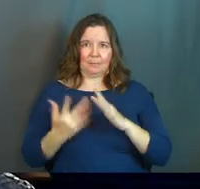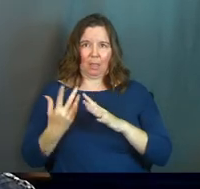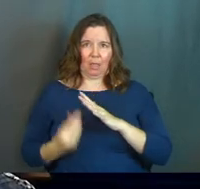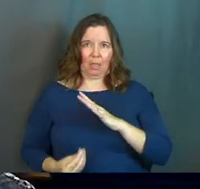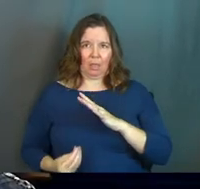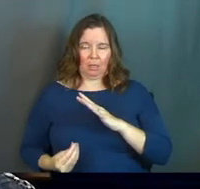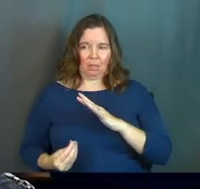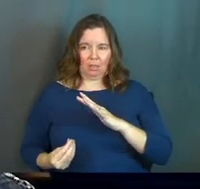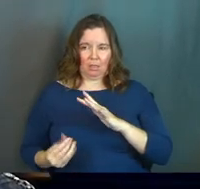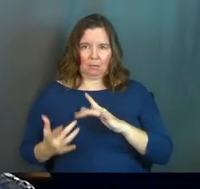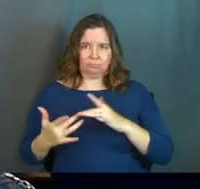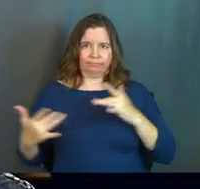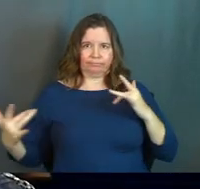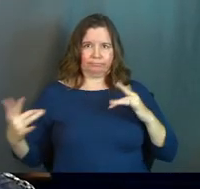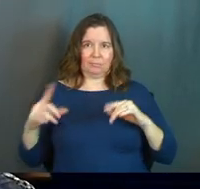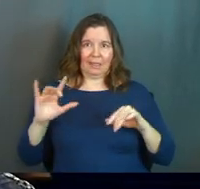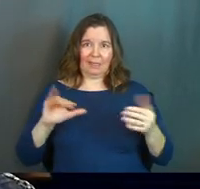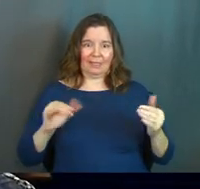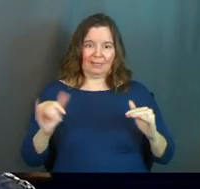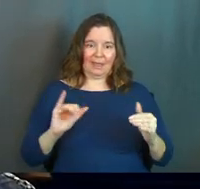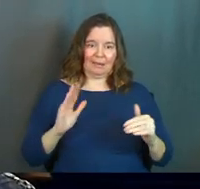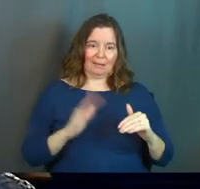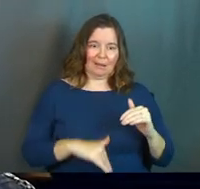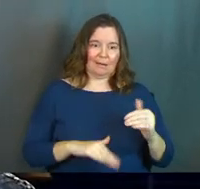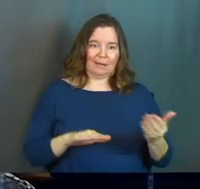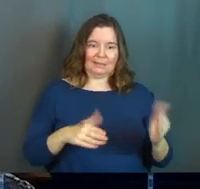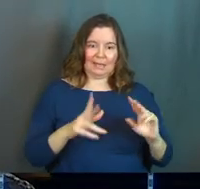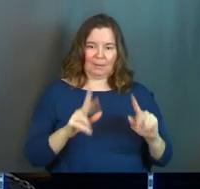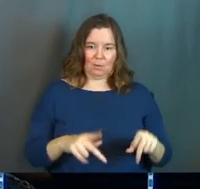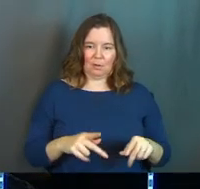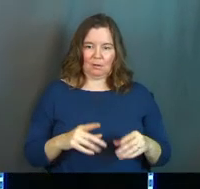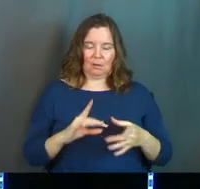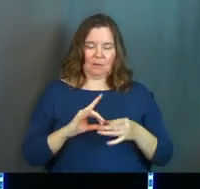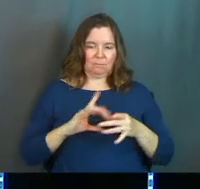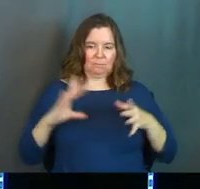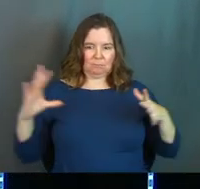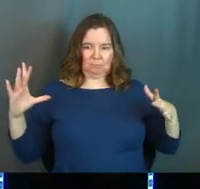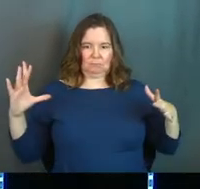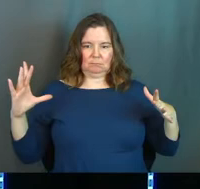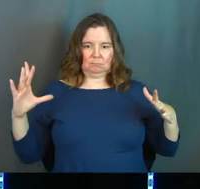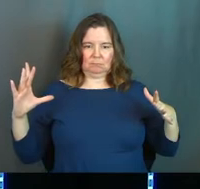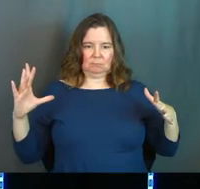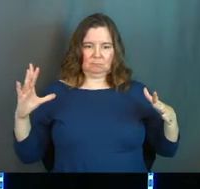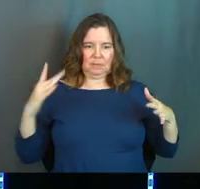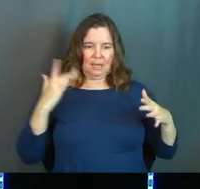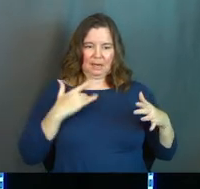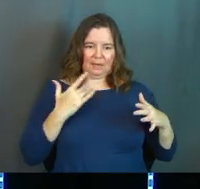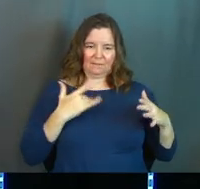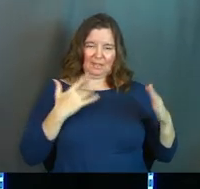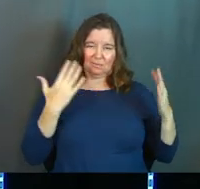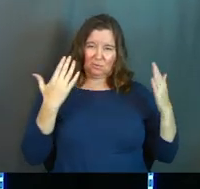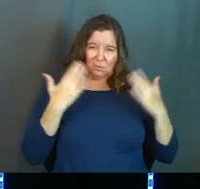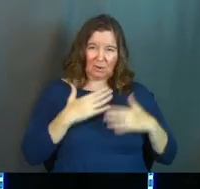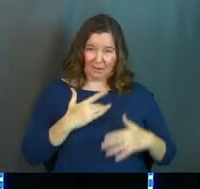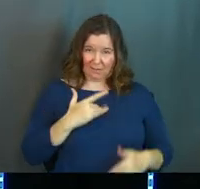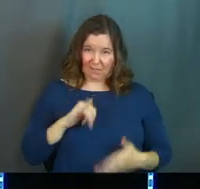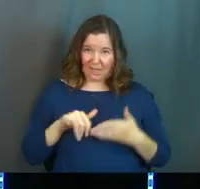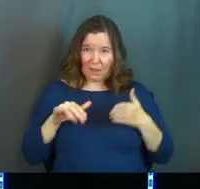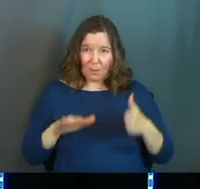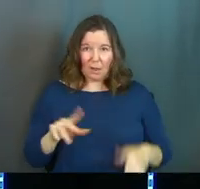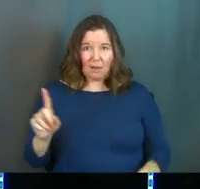time, more absent than a dead man, more absent than the light in the utter darkness of a cell. Have you ever felt that